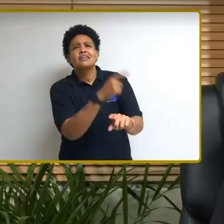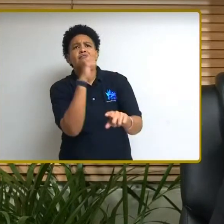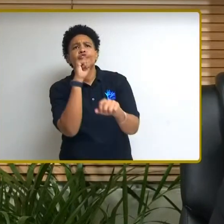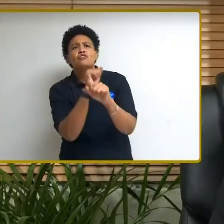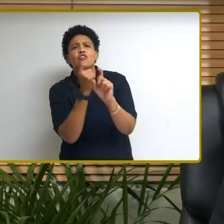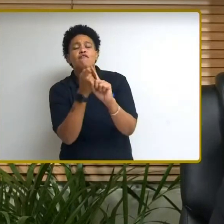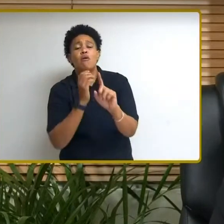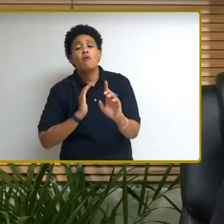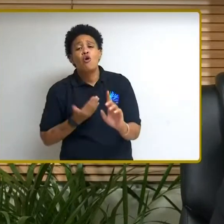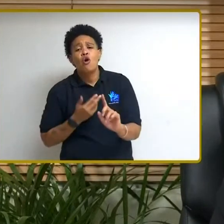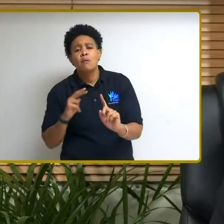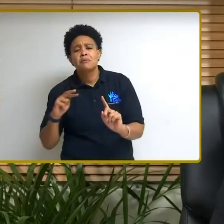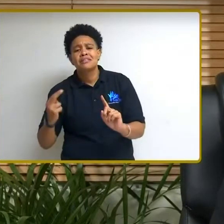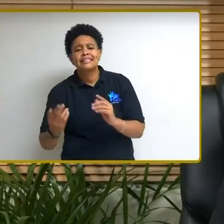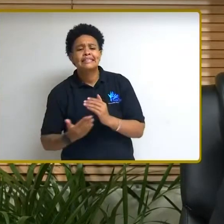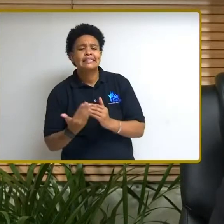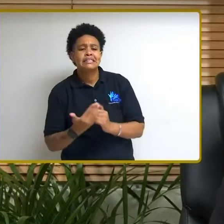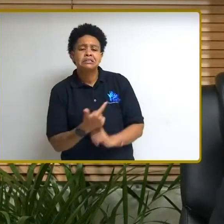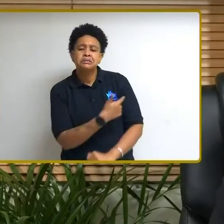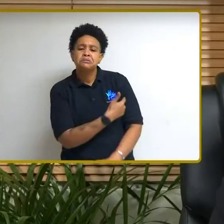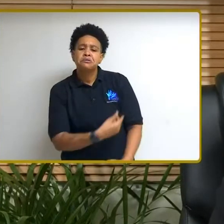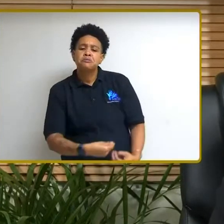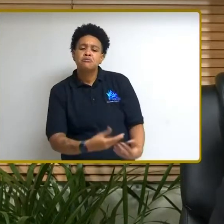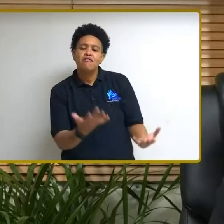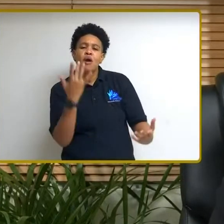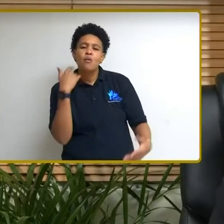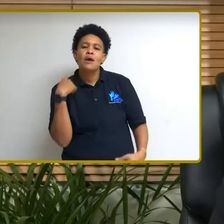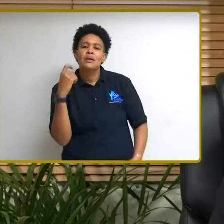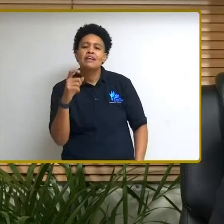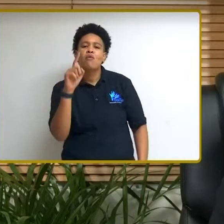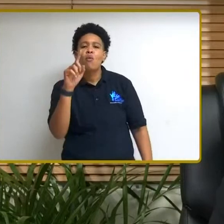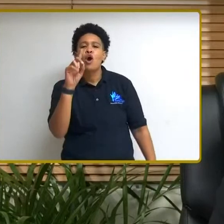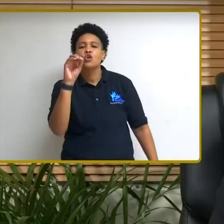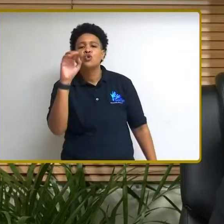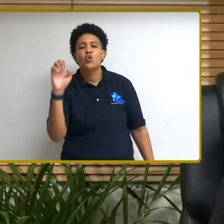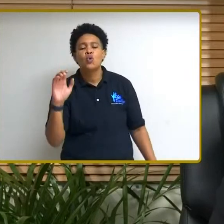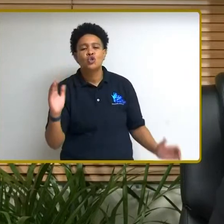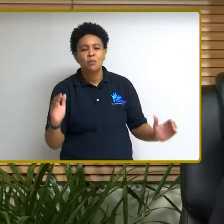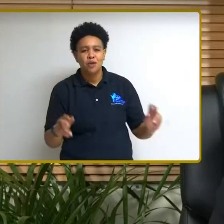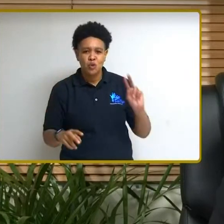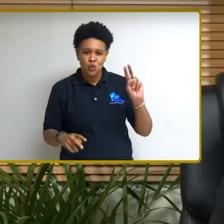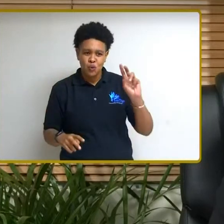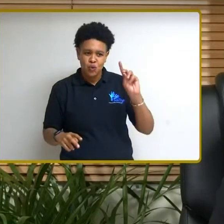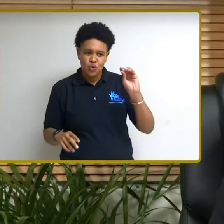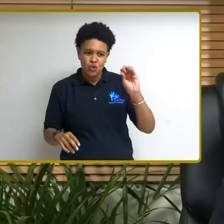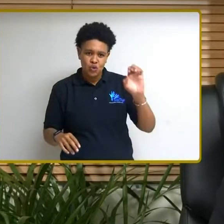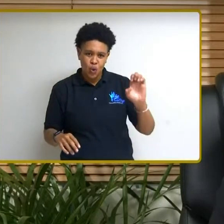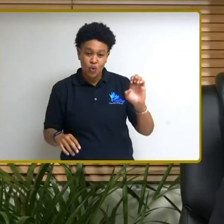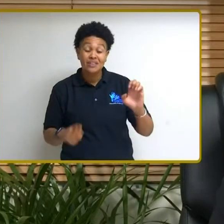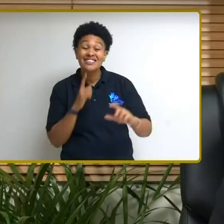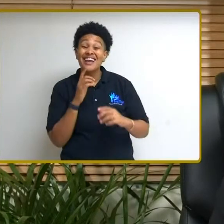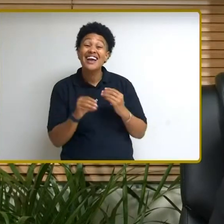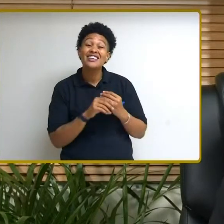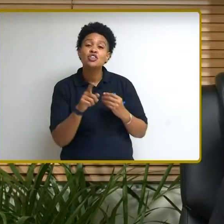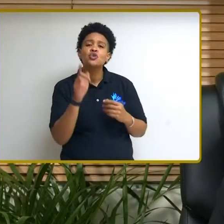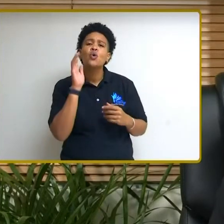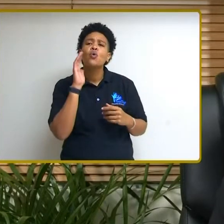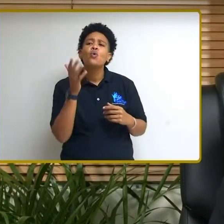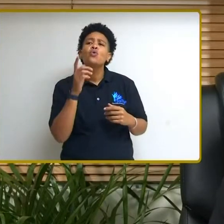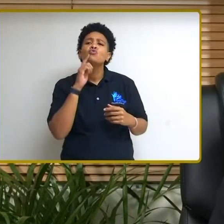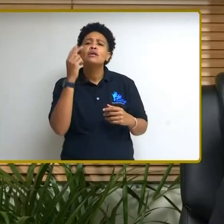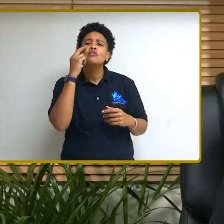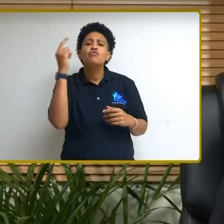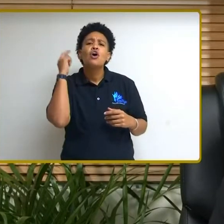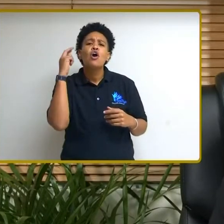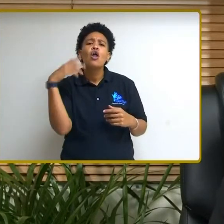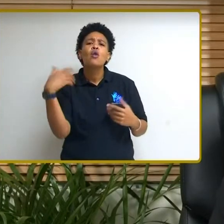our perspective, that would be easier to administer because we're giving one dose as opposed to two. And then, of course, you would